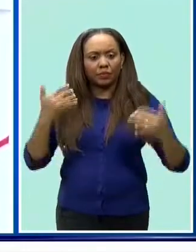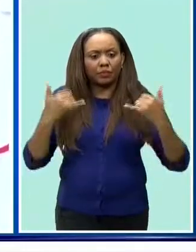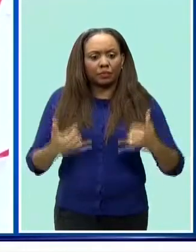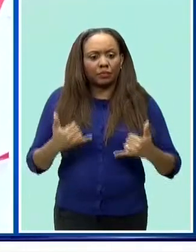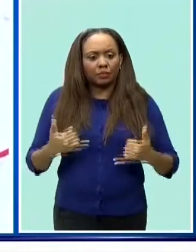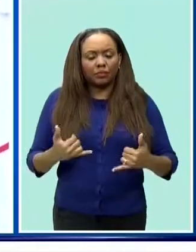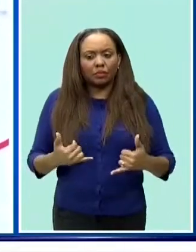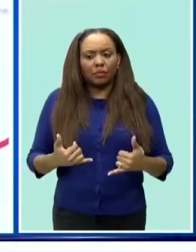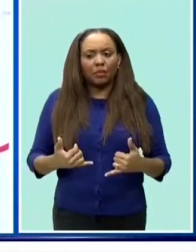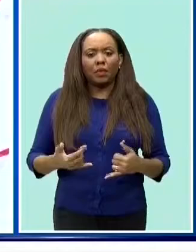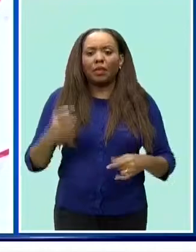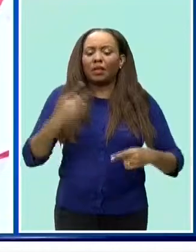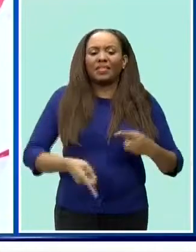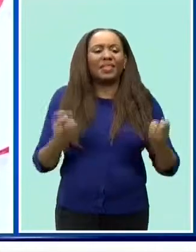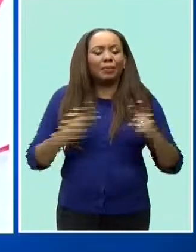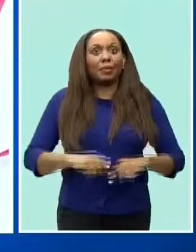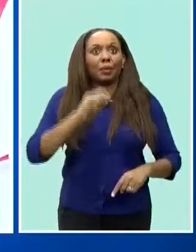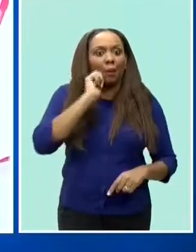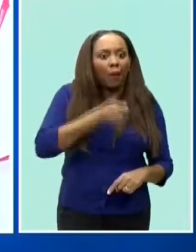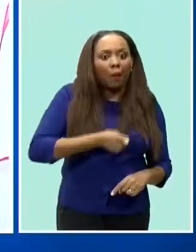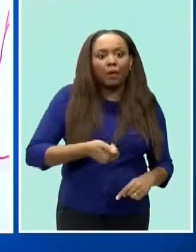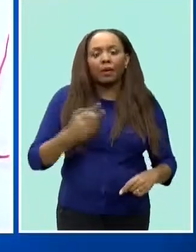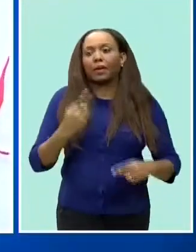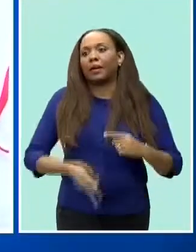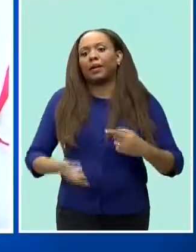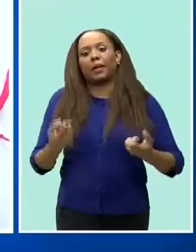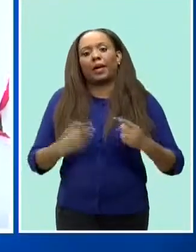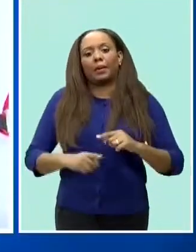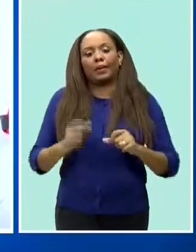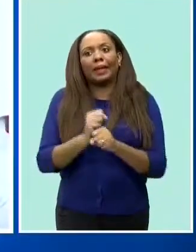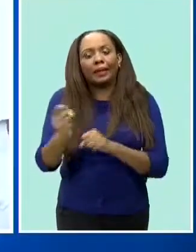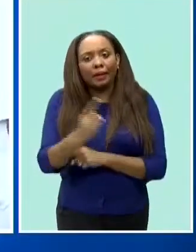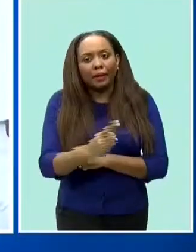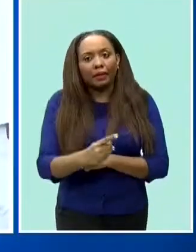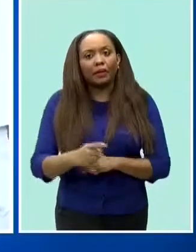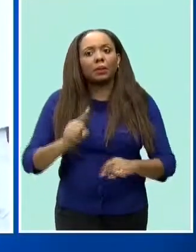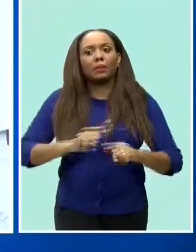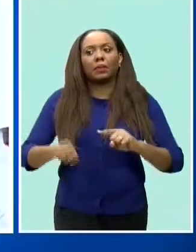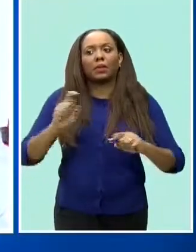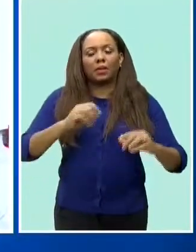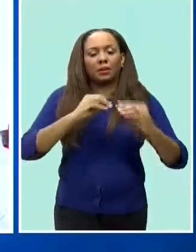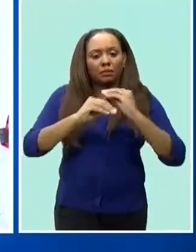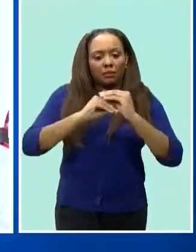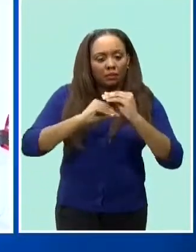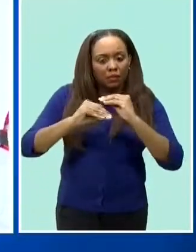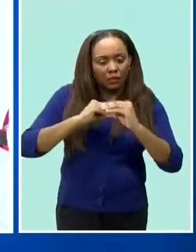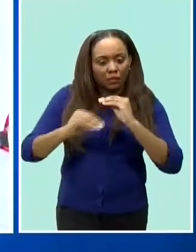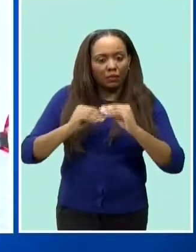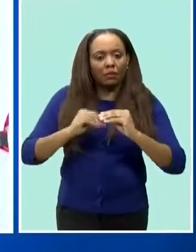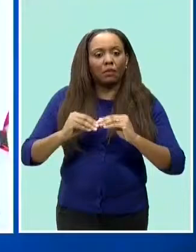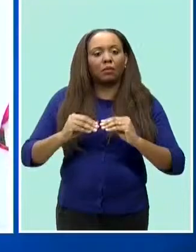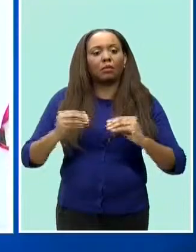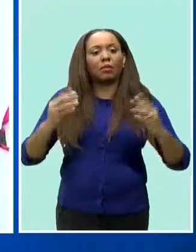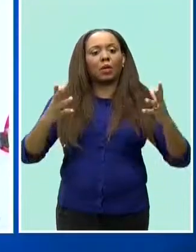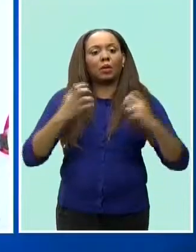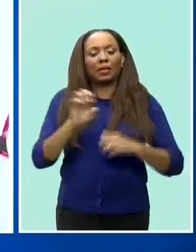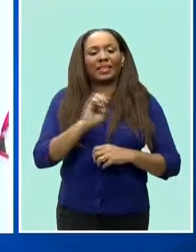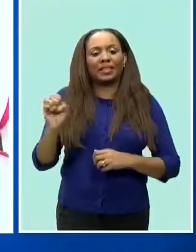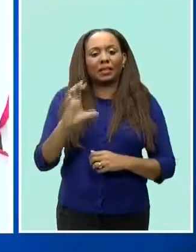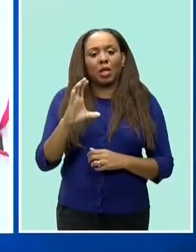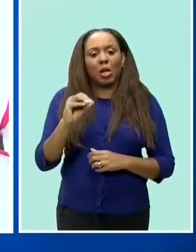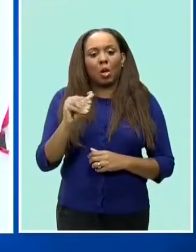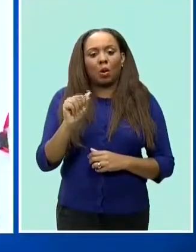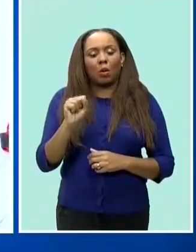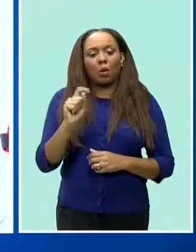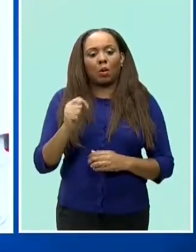a tomorrow plan or a next year plan. And hence, once we can do that and put in the services on the East Coast and stabilize the grounds,